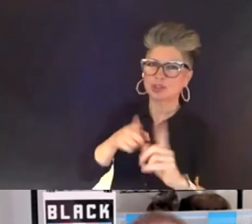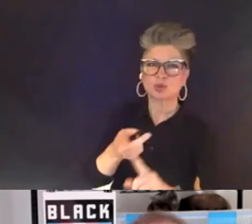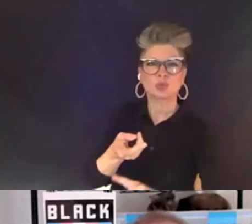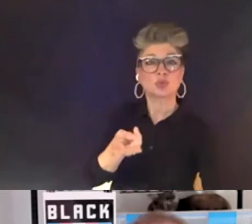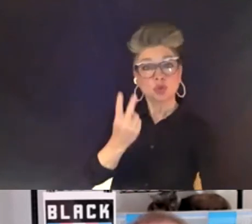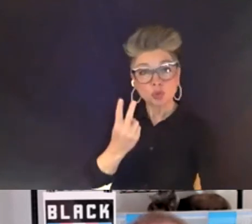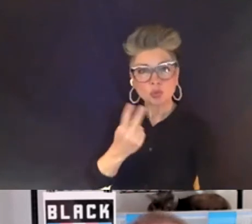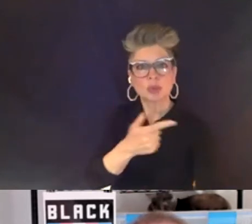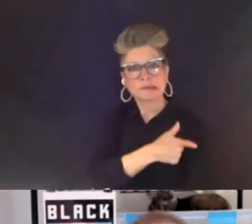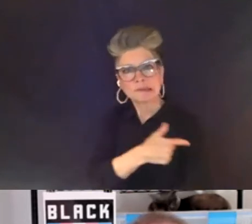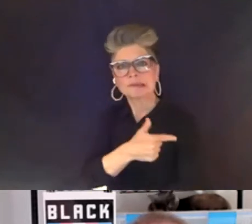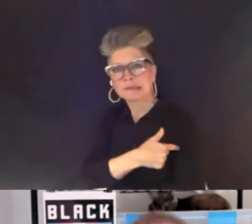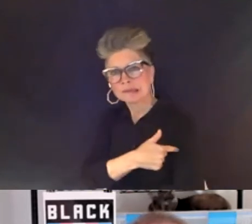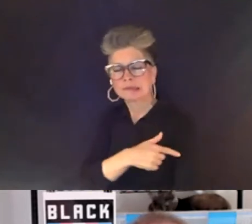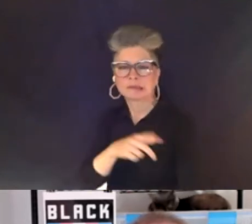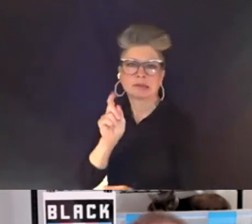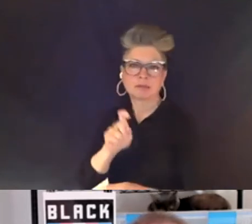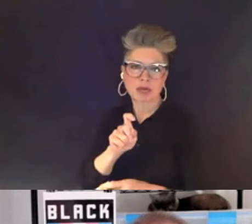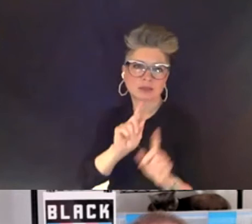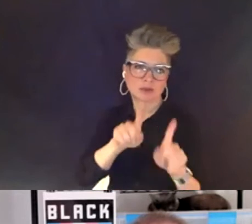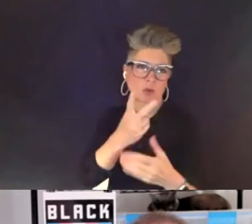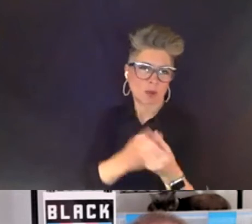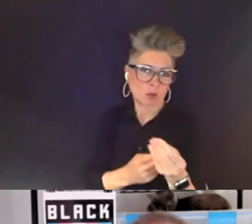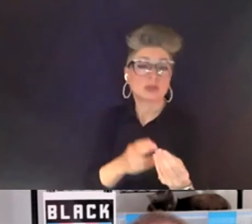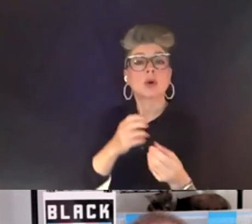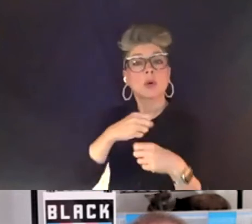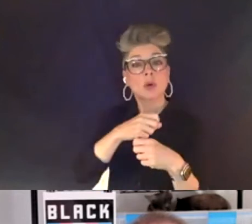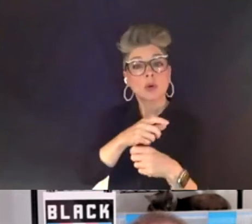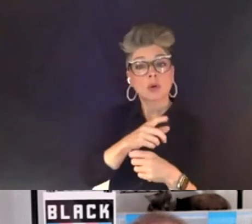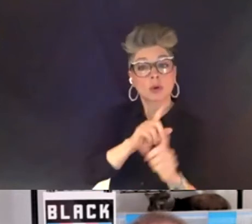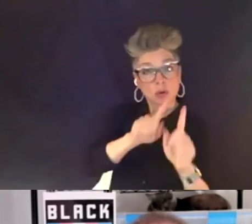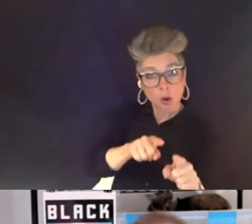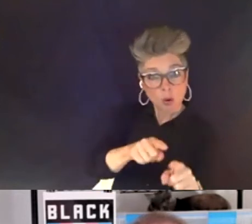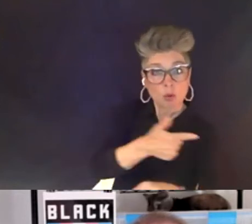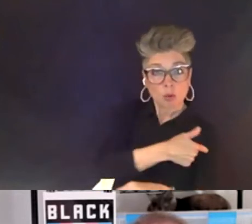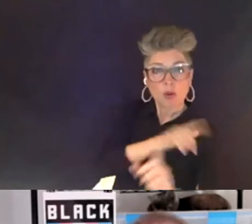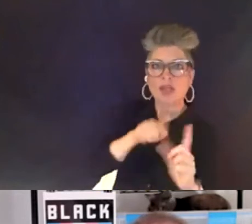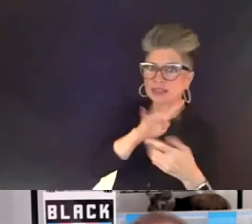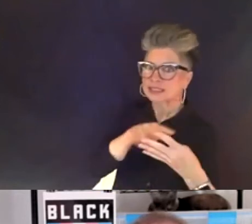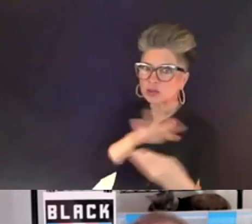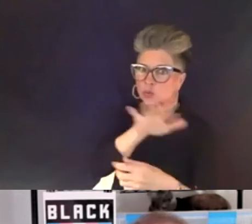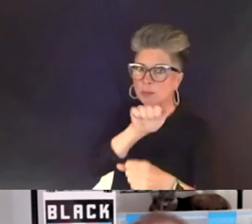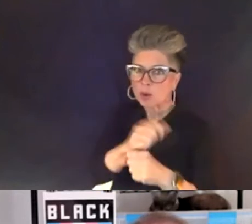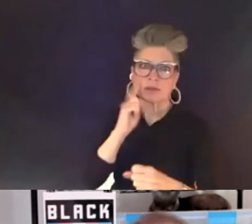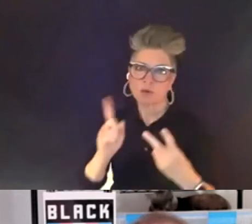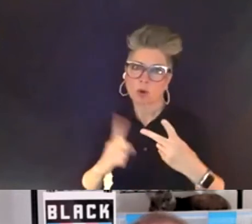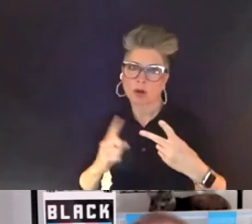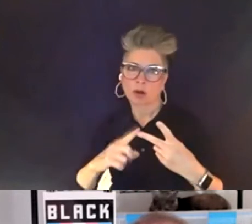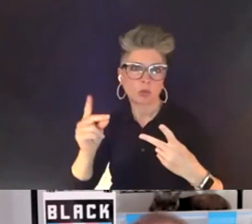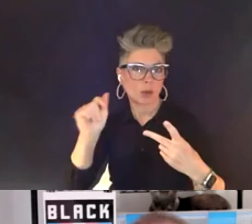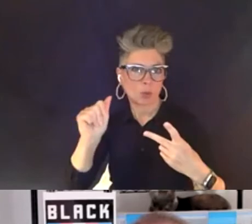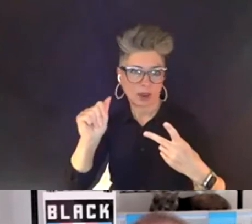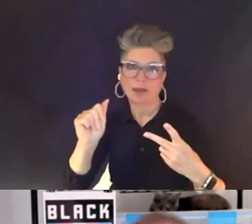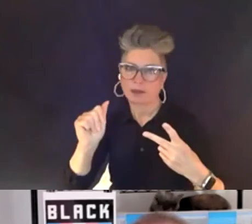you have to come back. And so make sure that you schedule that appointment before you leave after your first vaccination, so that you know when to come back for that.